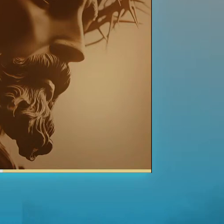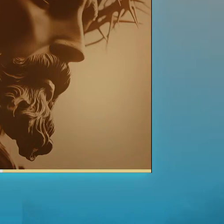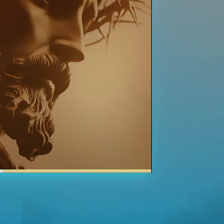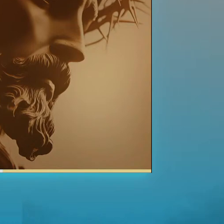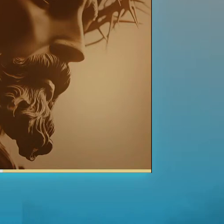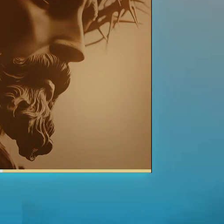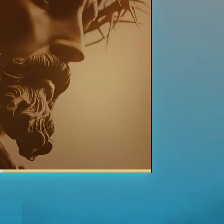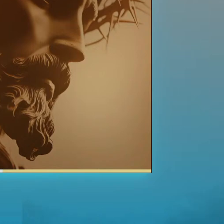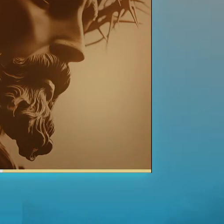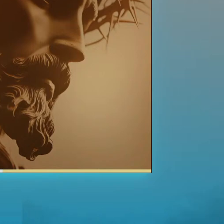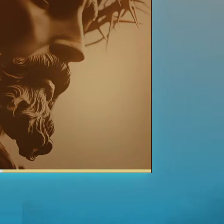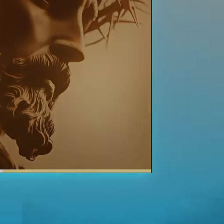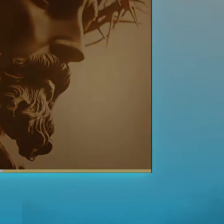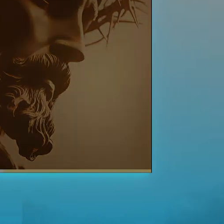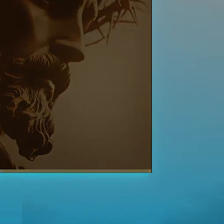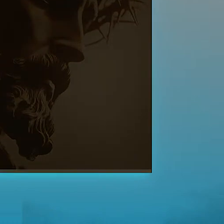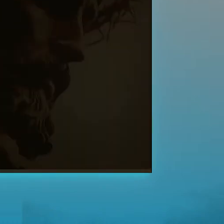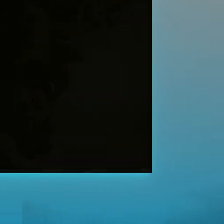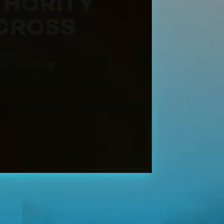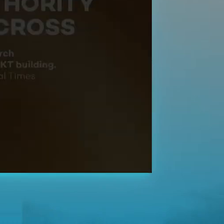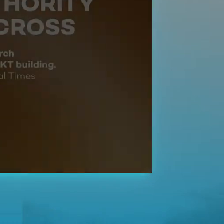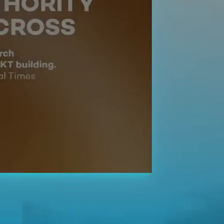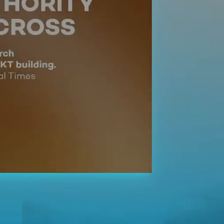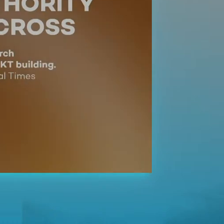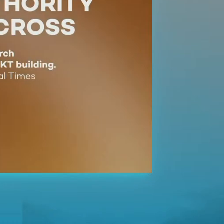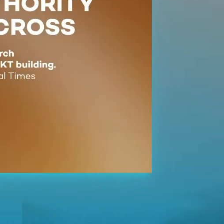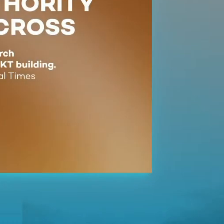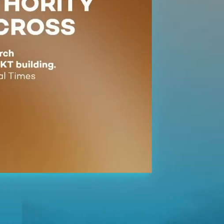Who is bigger than the heavens?